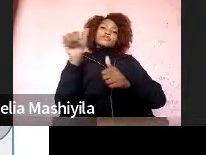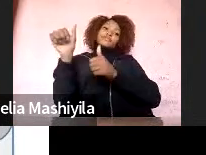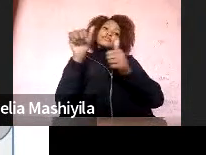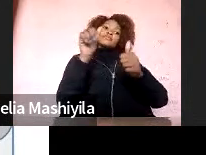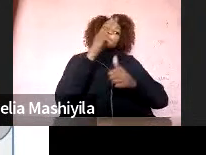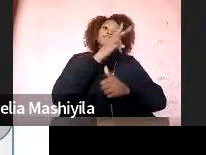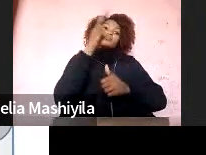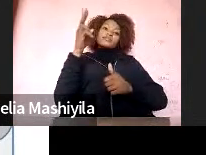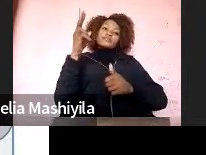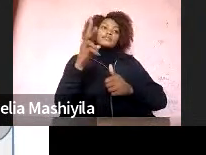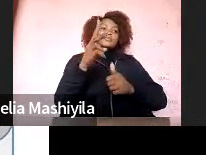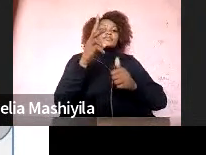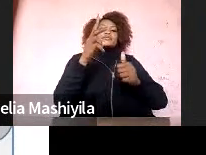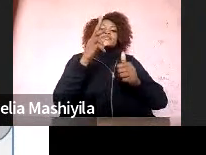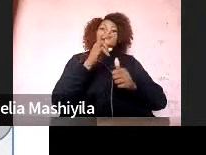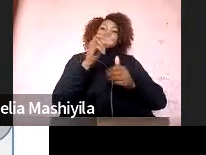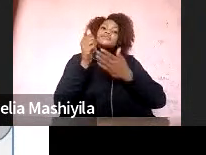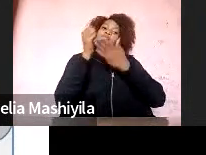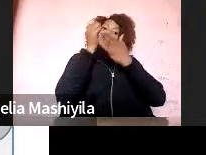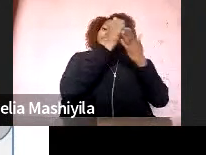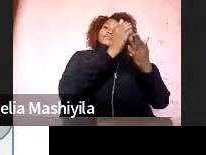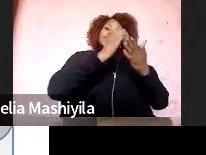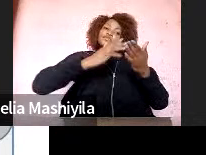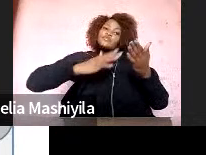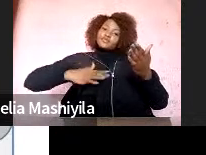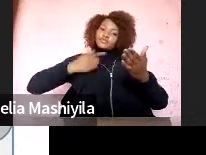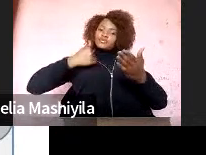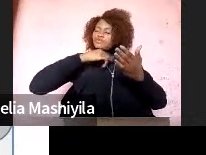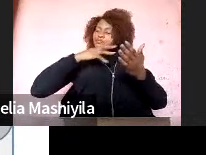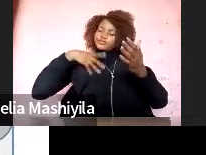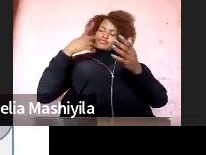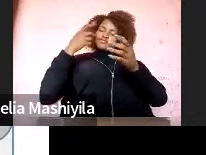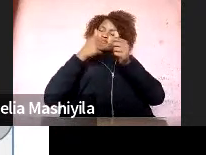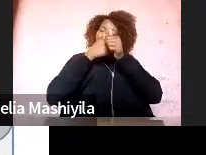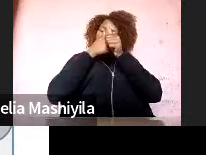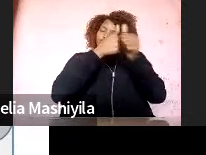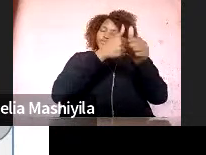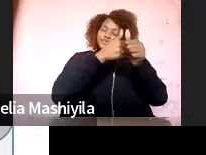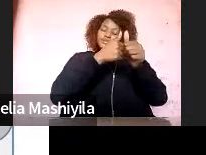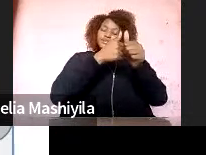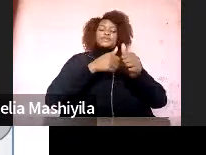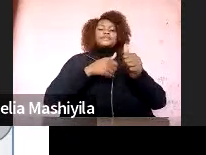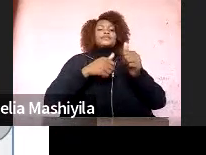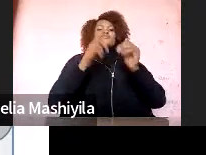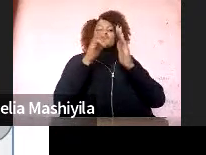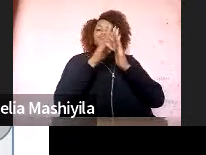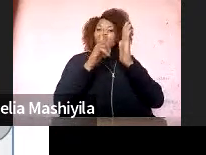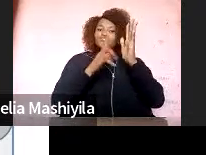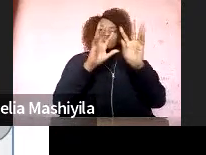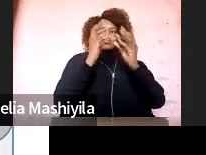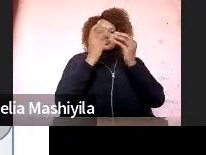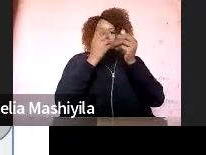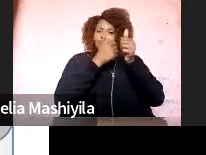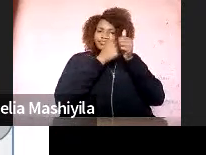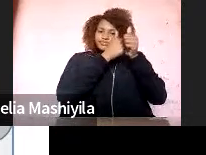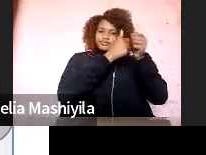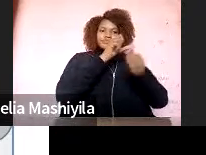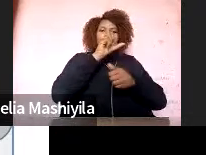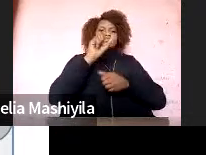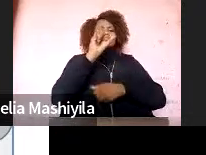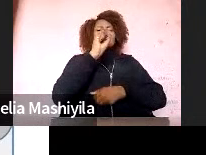aligning to the guidelines, to the regulations which we have. Therefore, Section 77A,